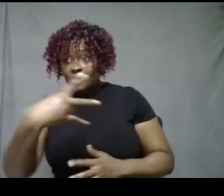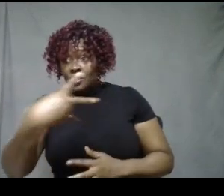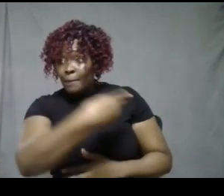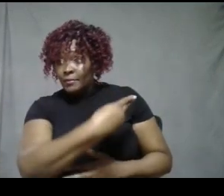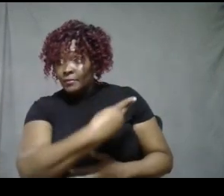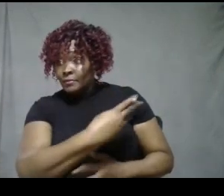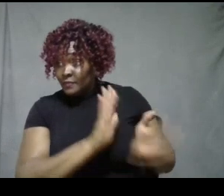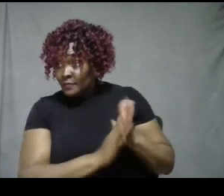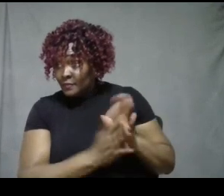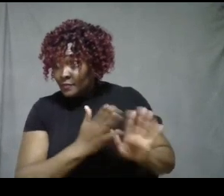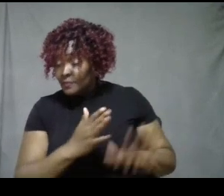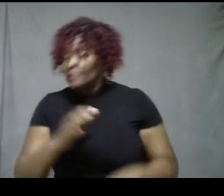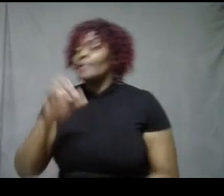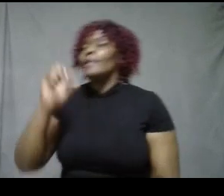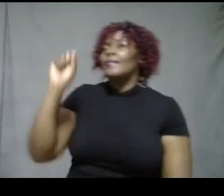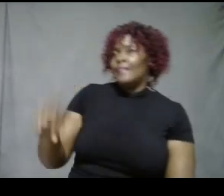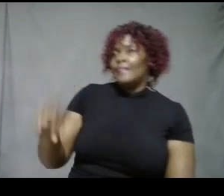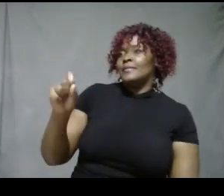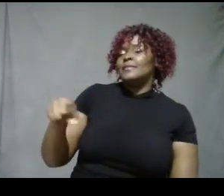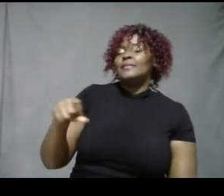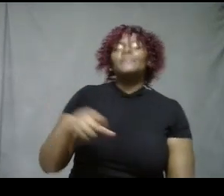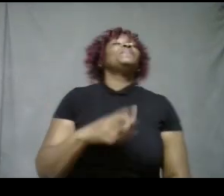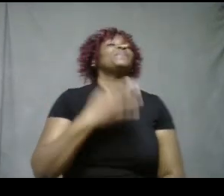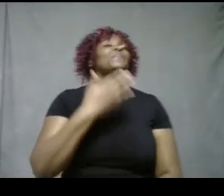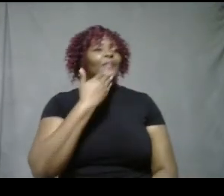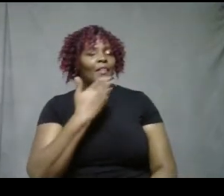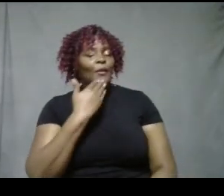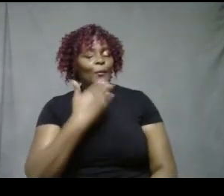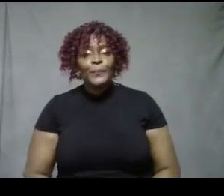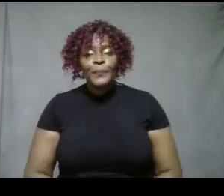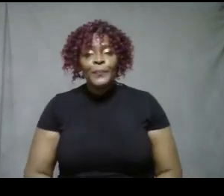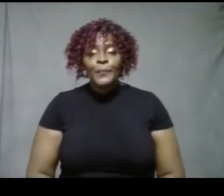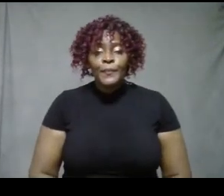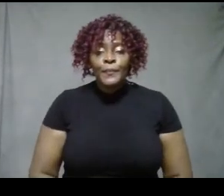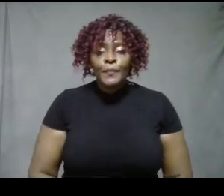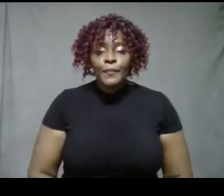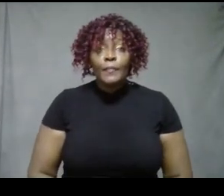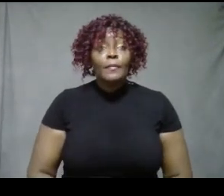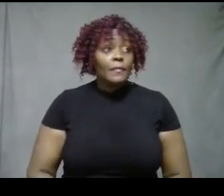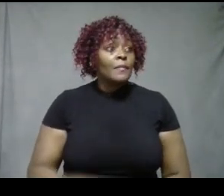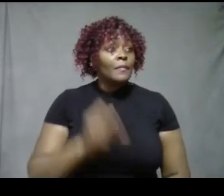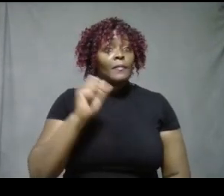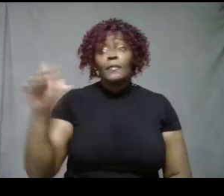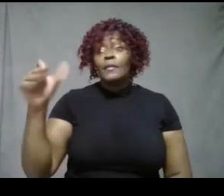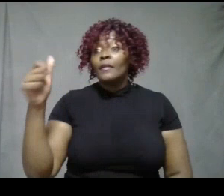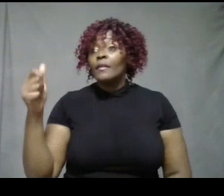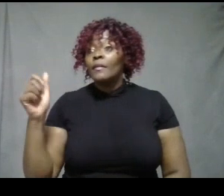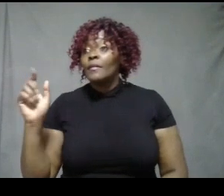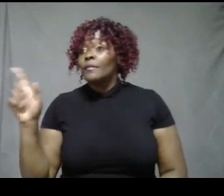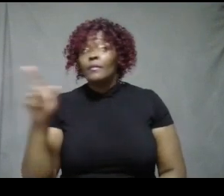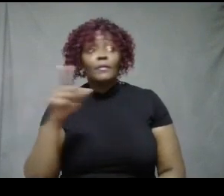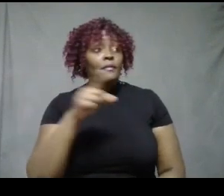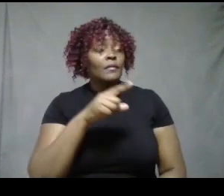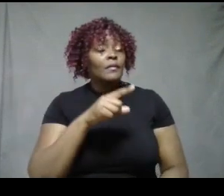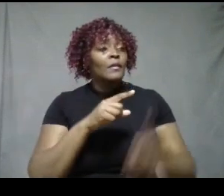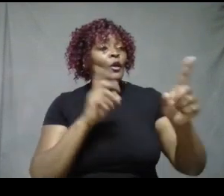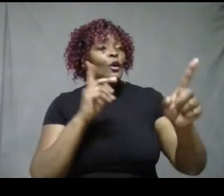Thank you. You're welcome. Thank you, Commissioner. Anything else from my colleagues while we have Mr. Baird on the podium? Commissioner